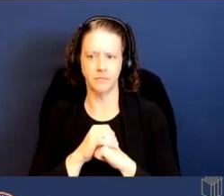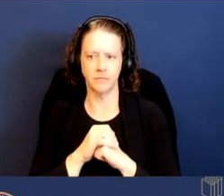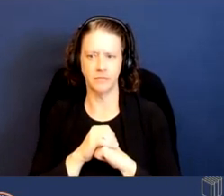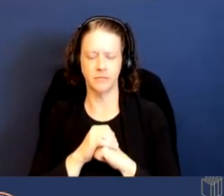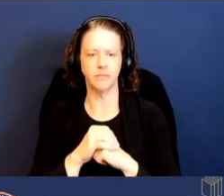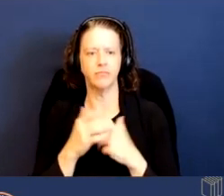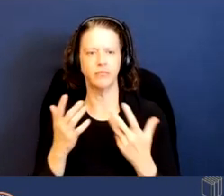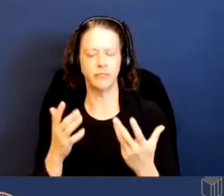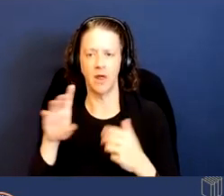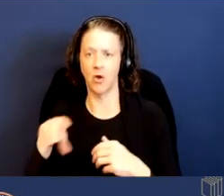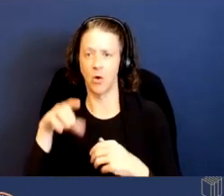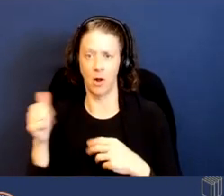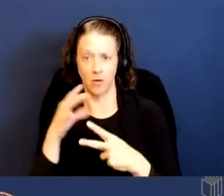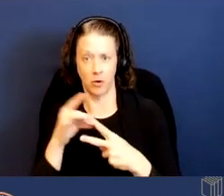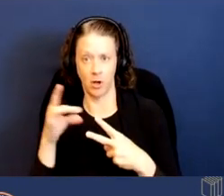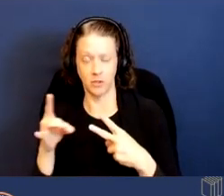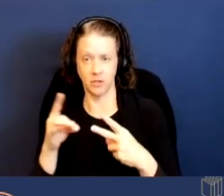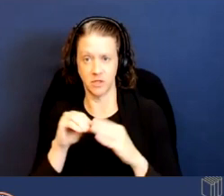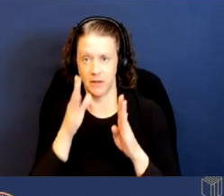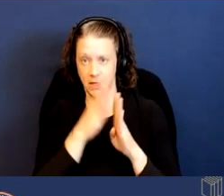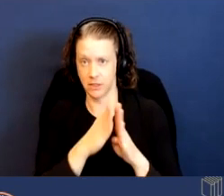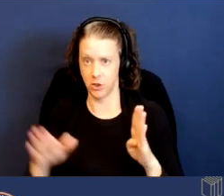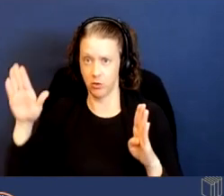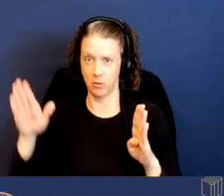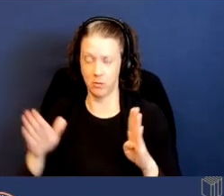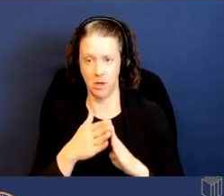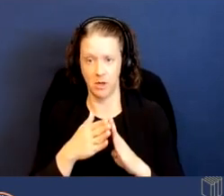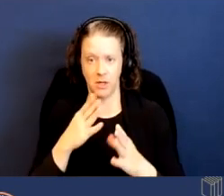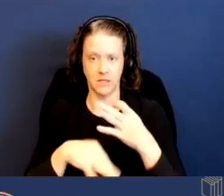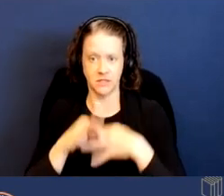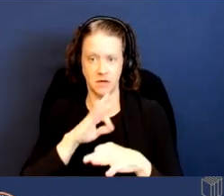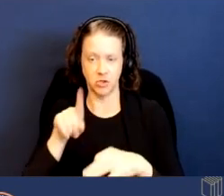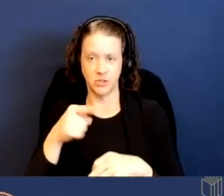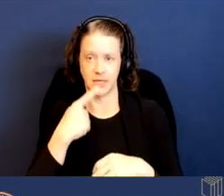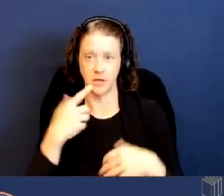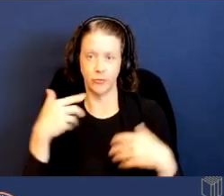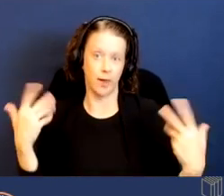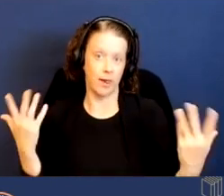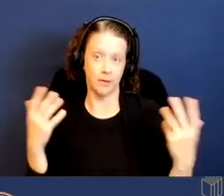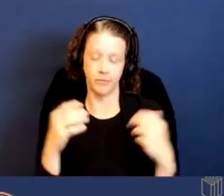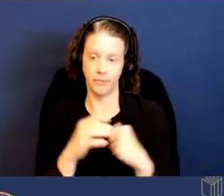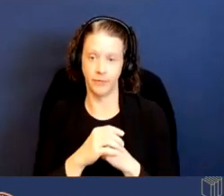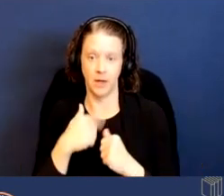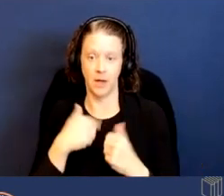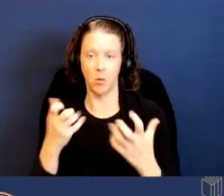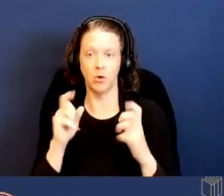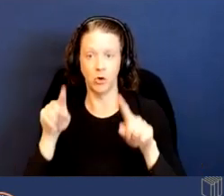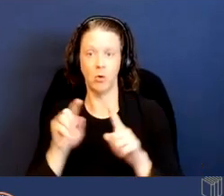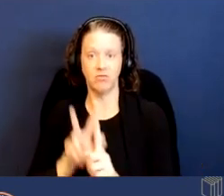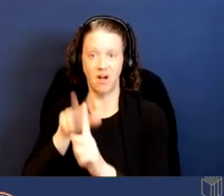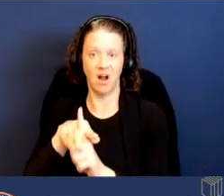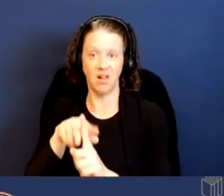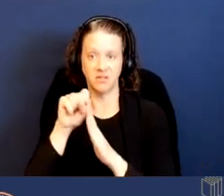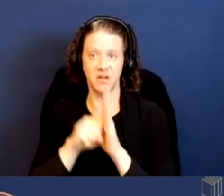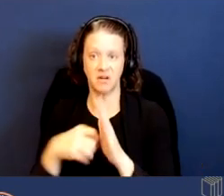there are other options in the continuum of, rather than saying, well, I, want to go file a state complaint, or I